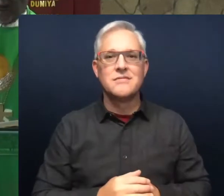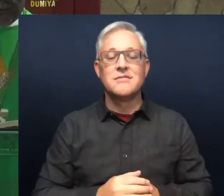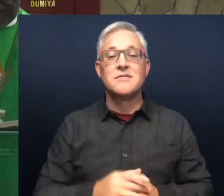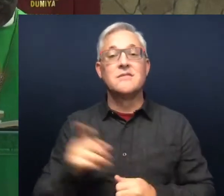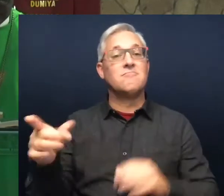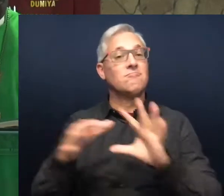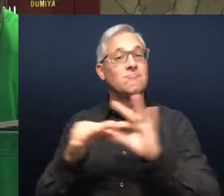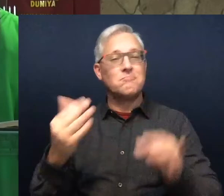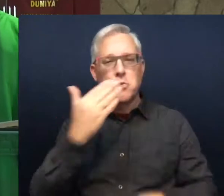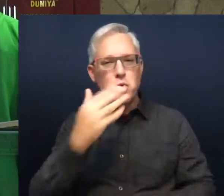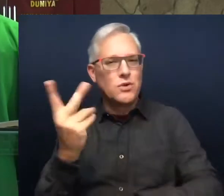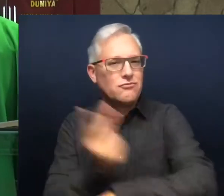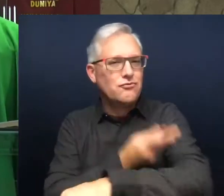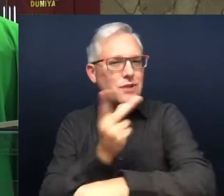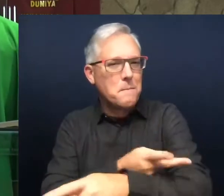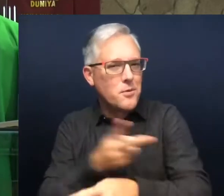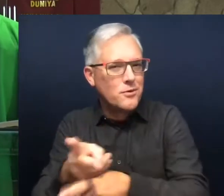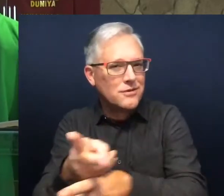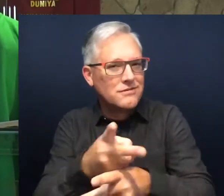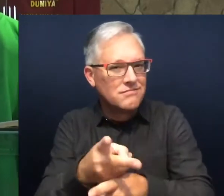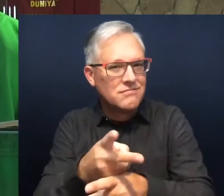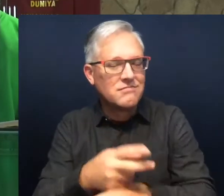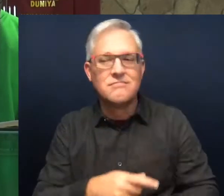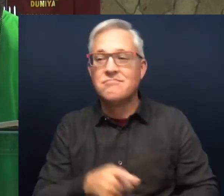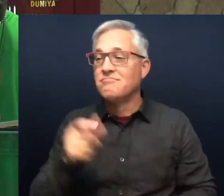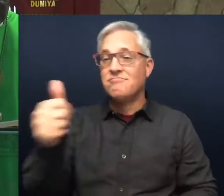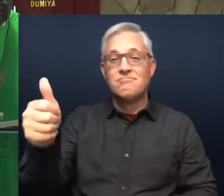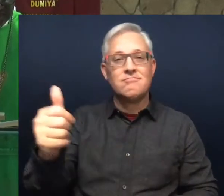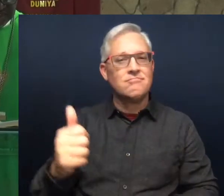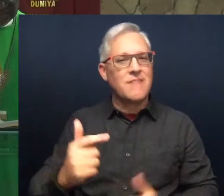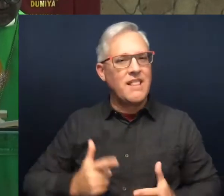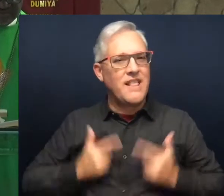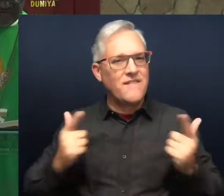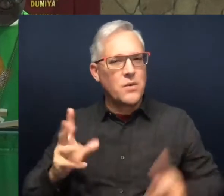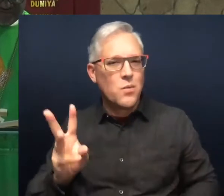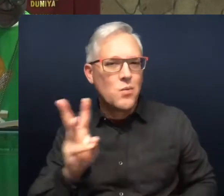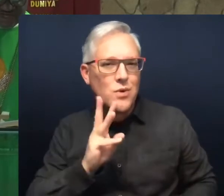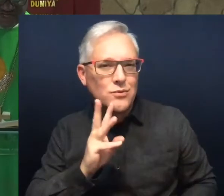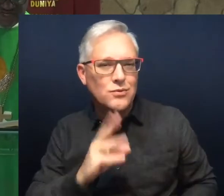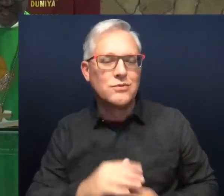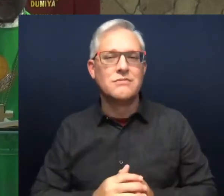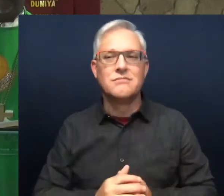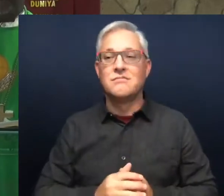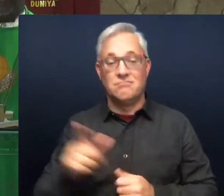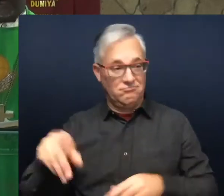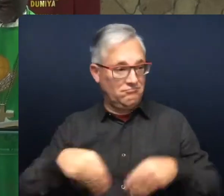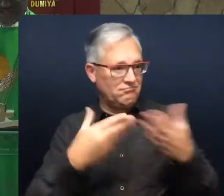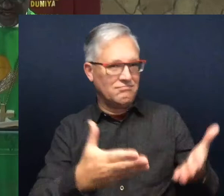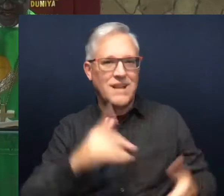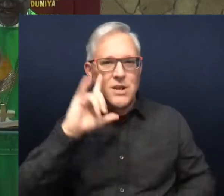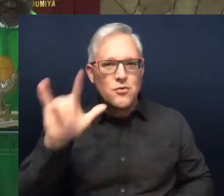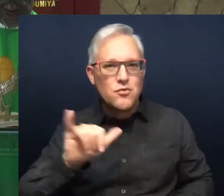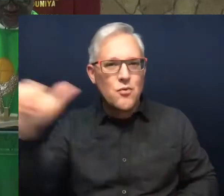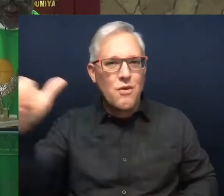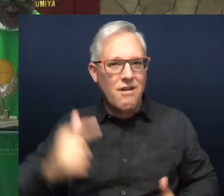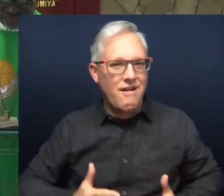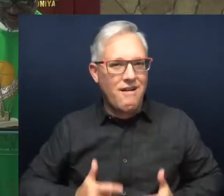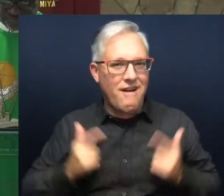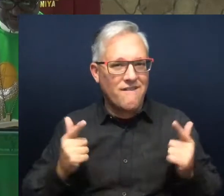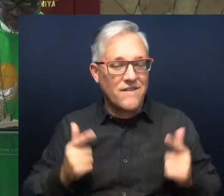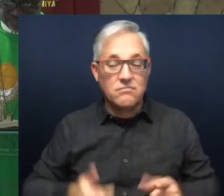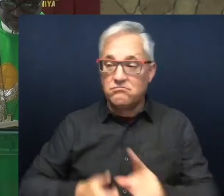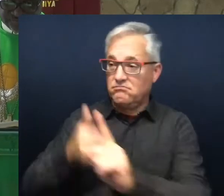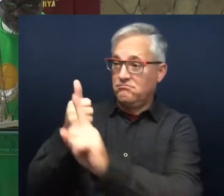He is the good shepherd. He is the living water. He is the bread of eternal life, and he is the truth.